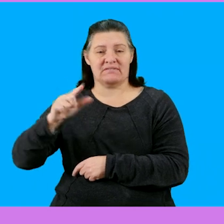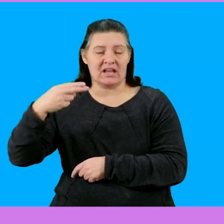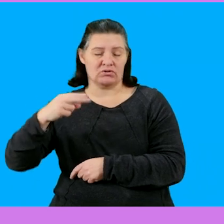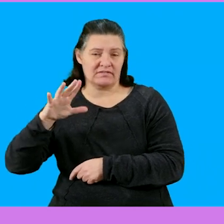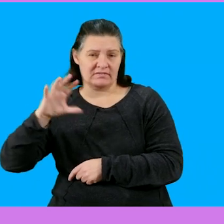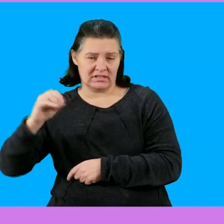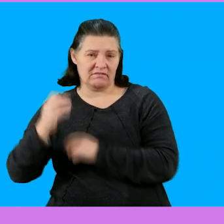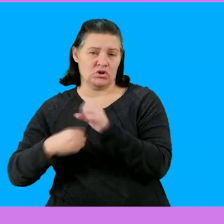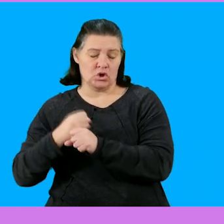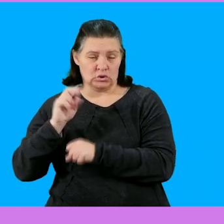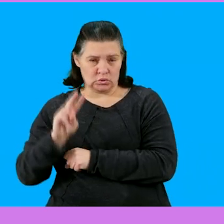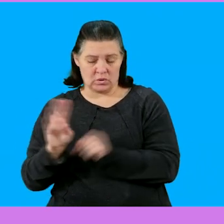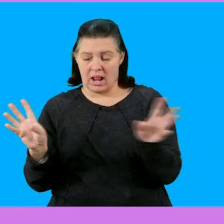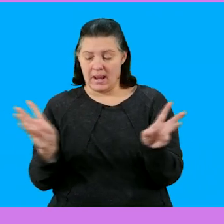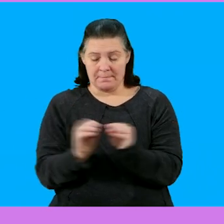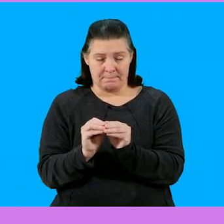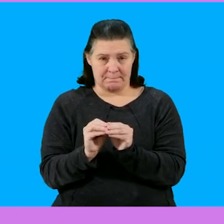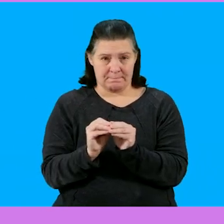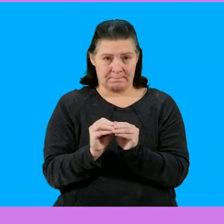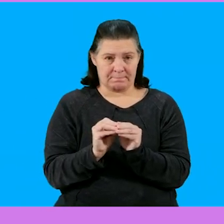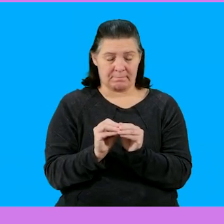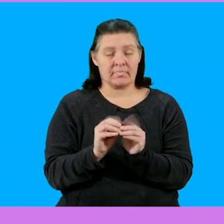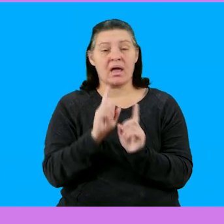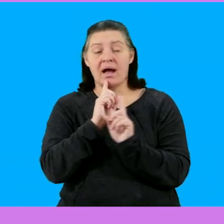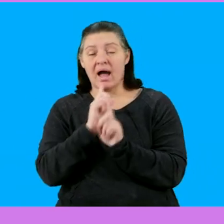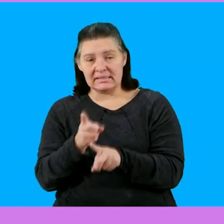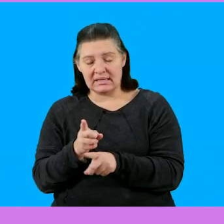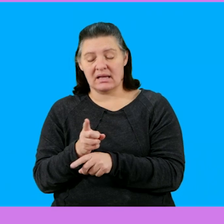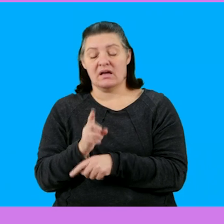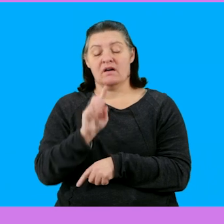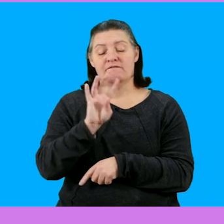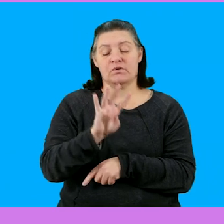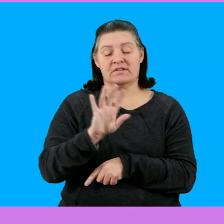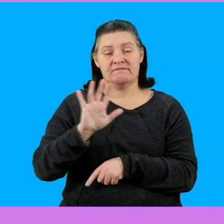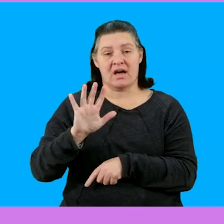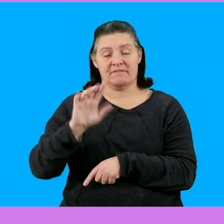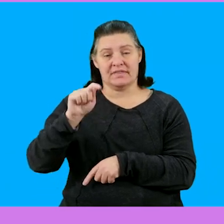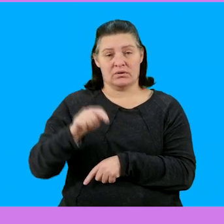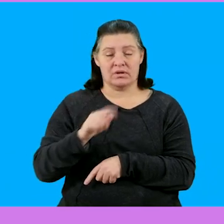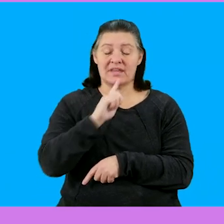22,750 of year 2, right? And I'll get an answer of